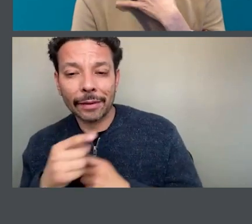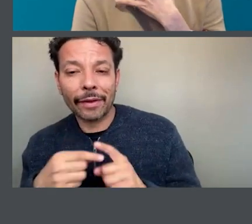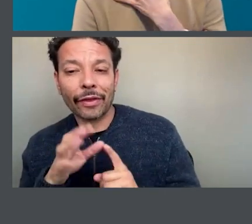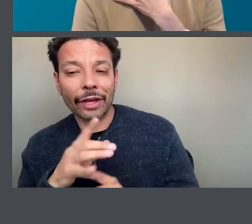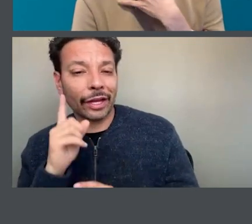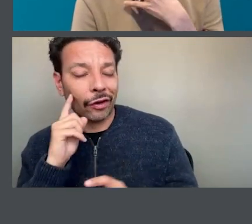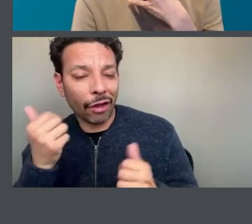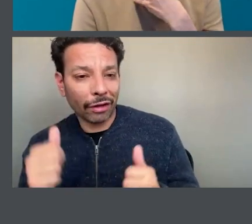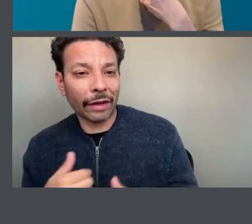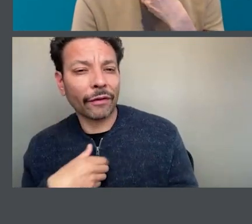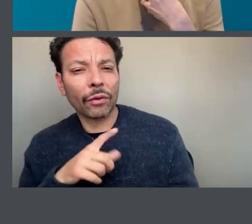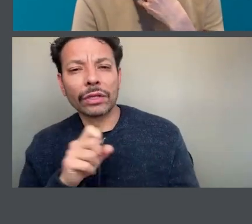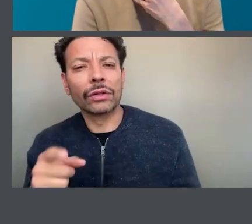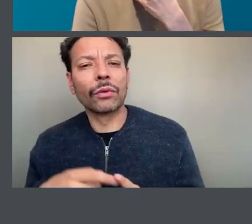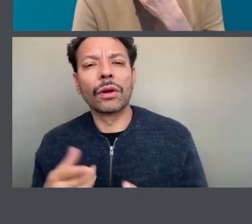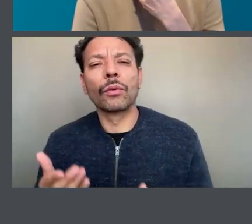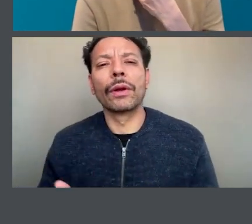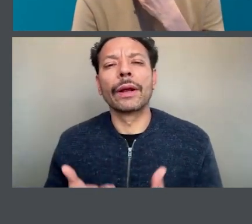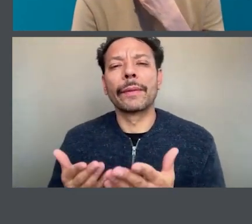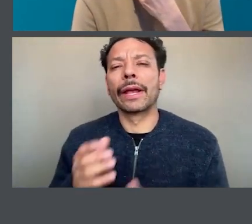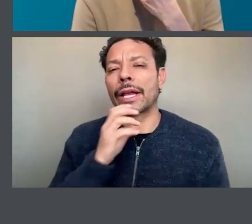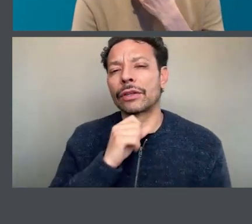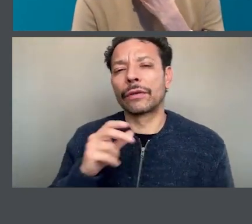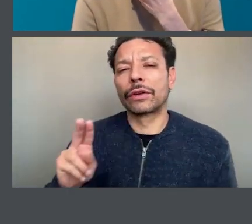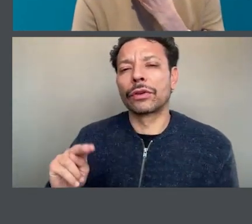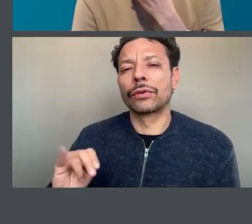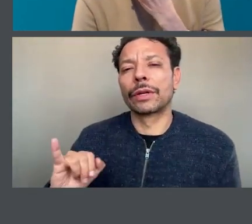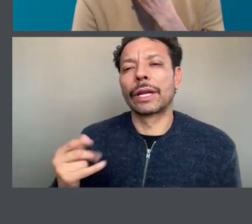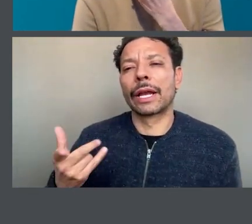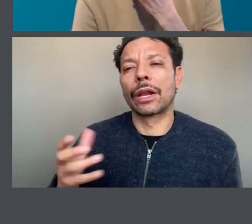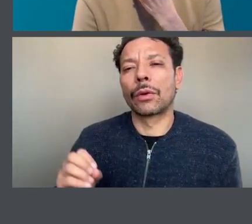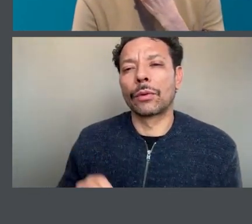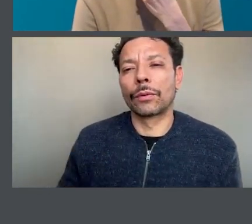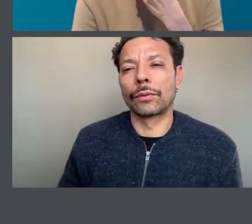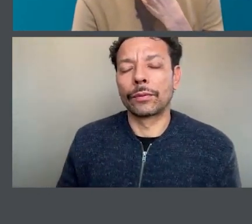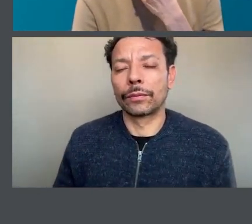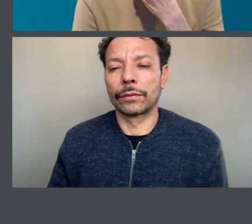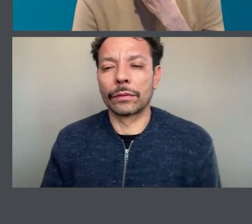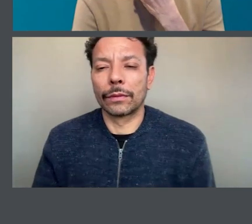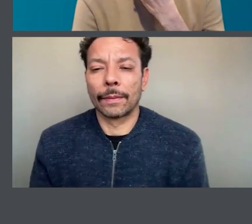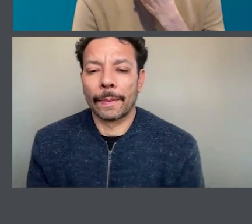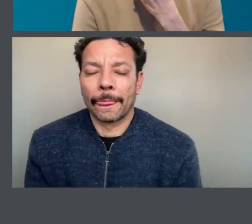their hearing loss. So we have a question, what are the recommended ages for the Unihilo?